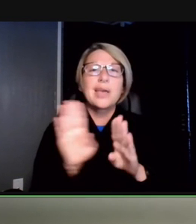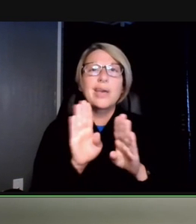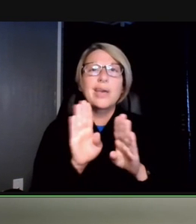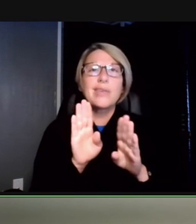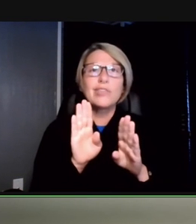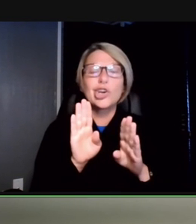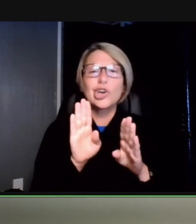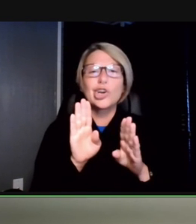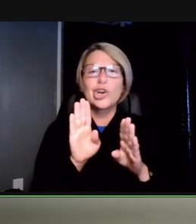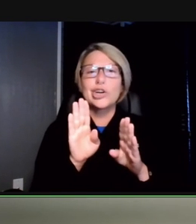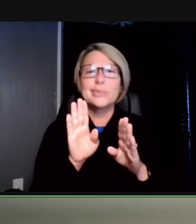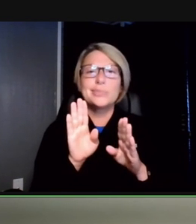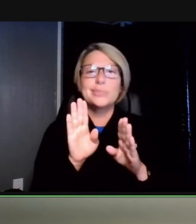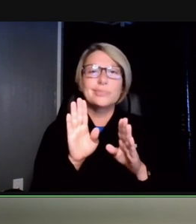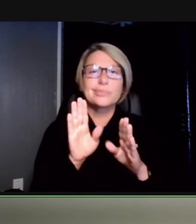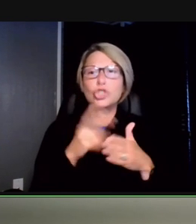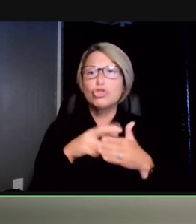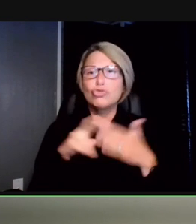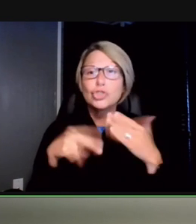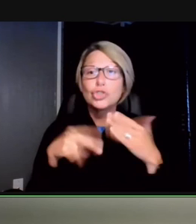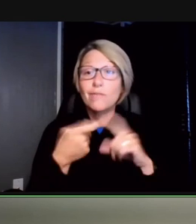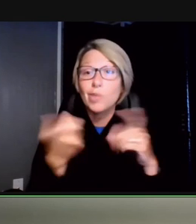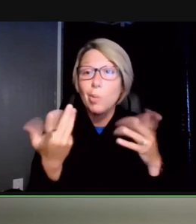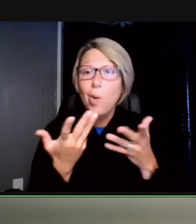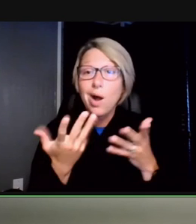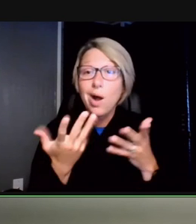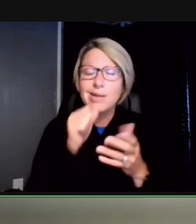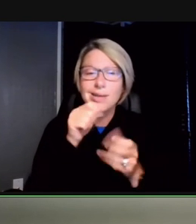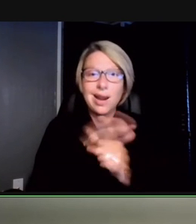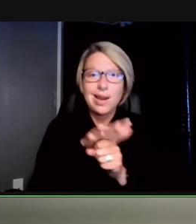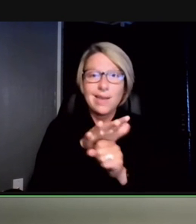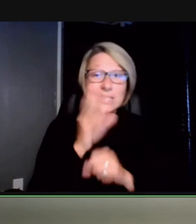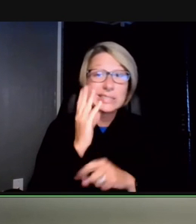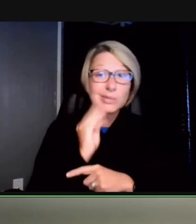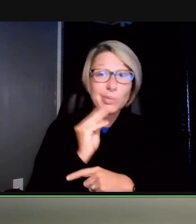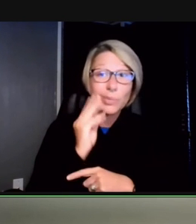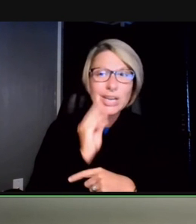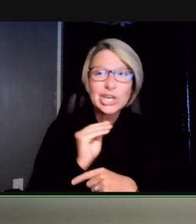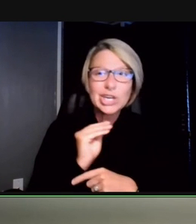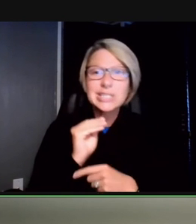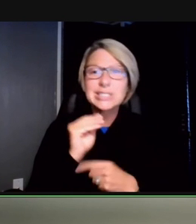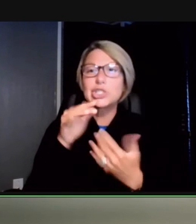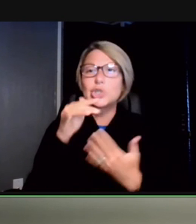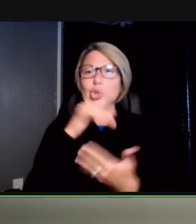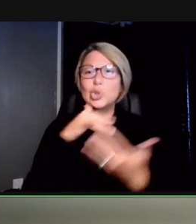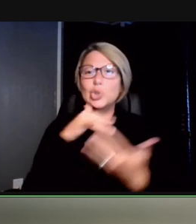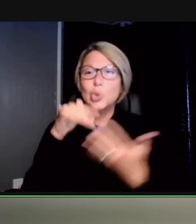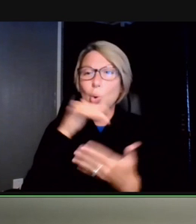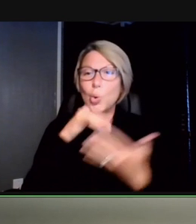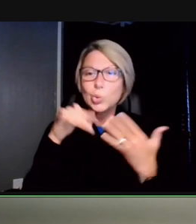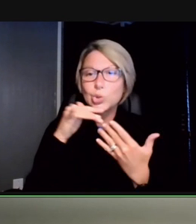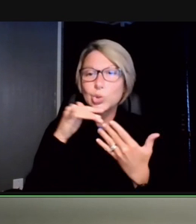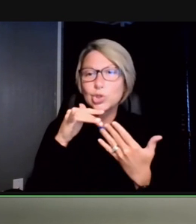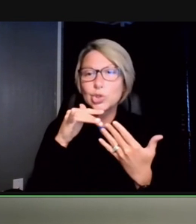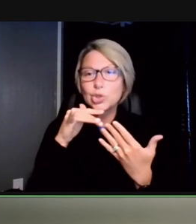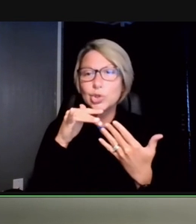lack of experience, social deficits, and immaturity. So again, and we see